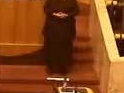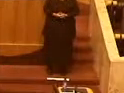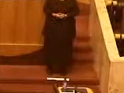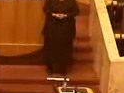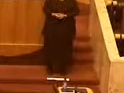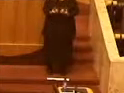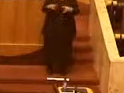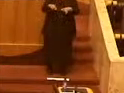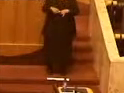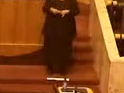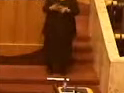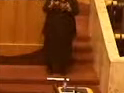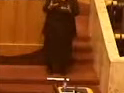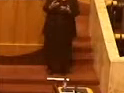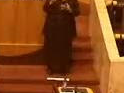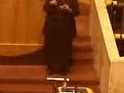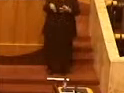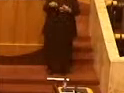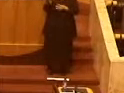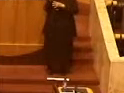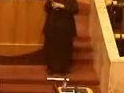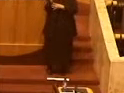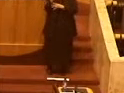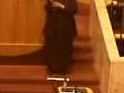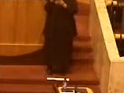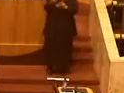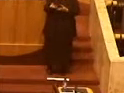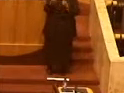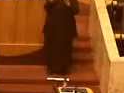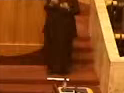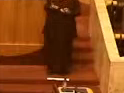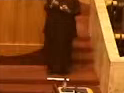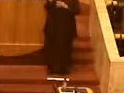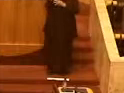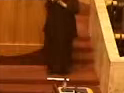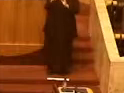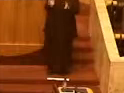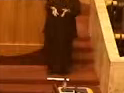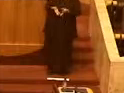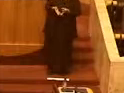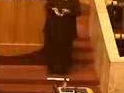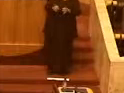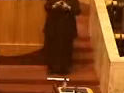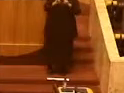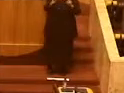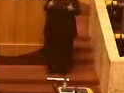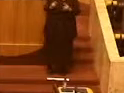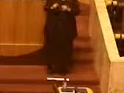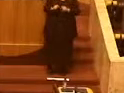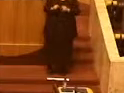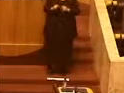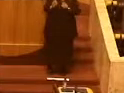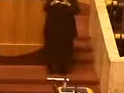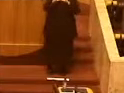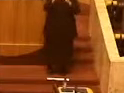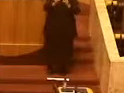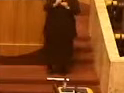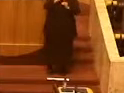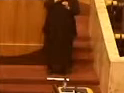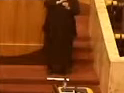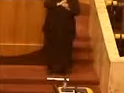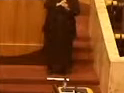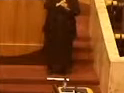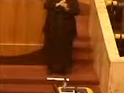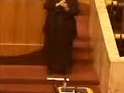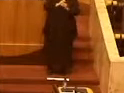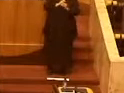are therefore persuaded to present this not only as a budget speech, but as a catalogue of cold facts,